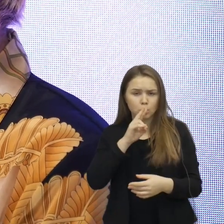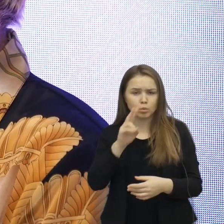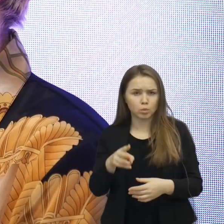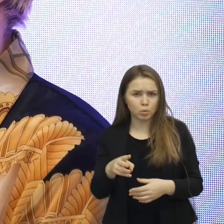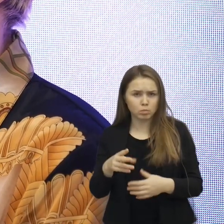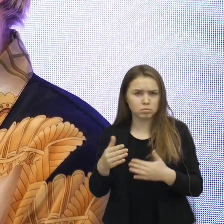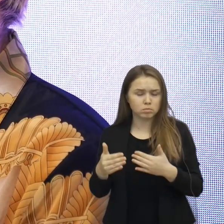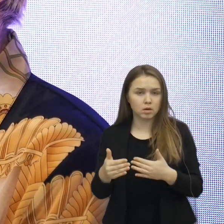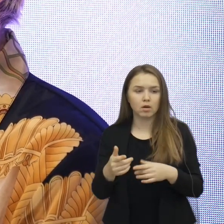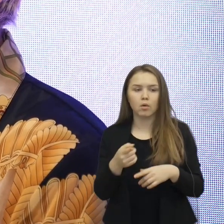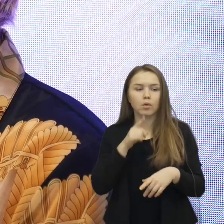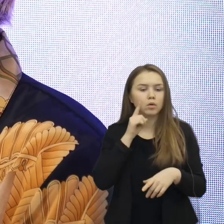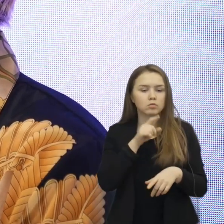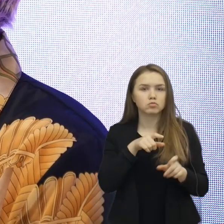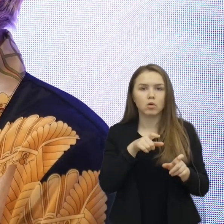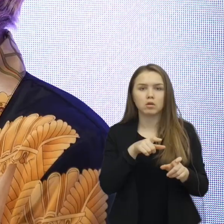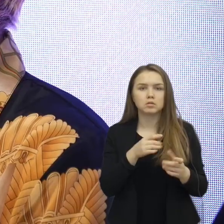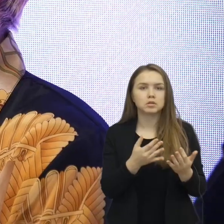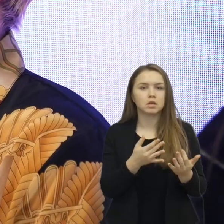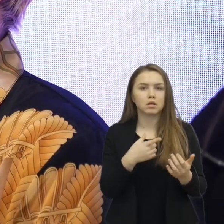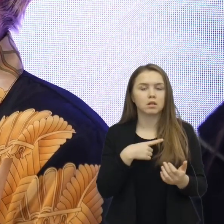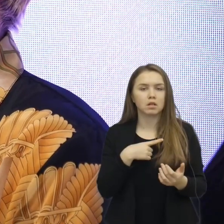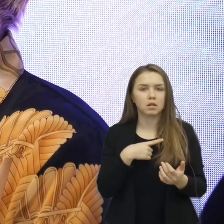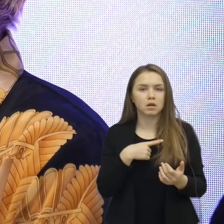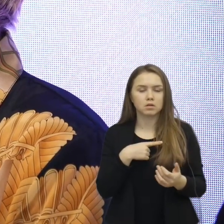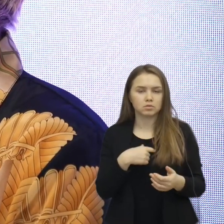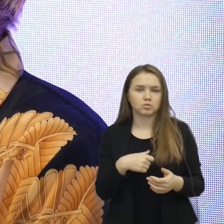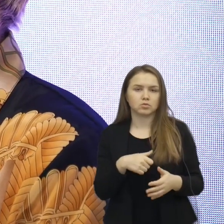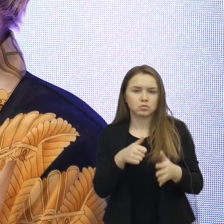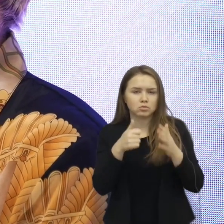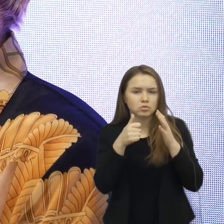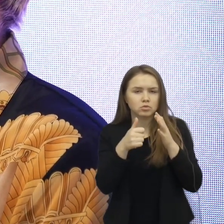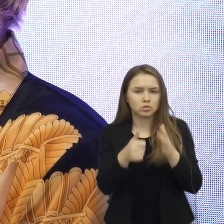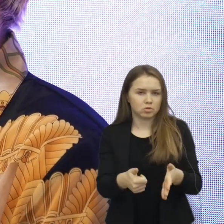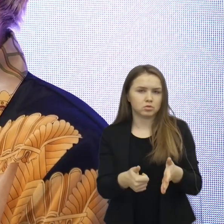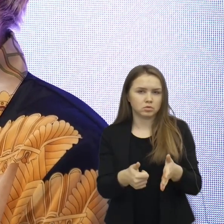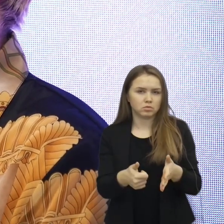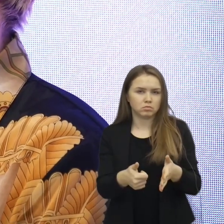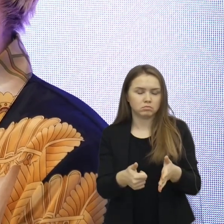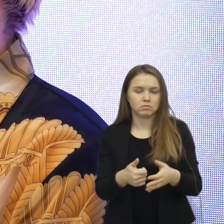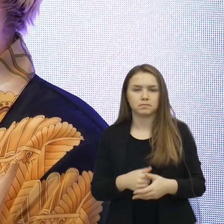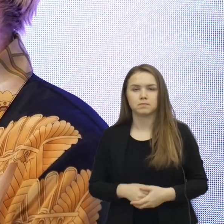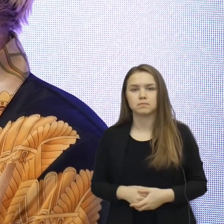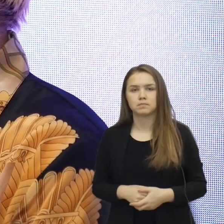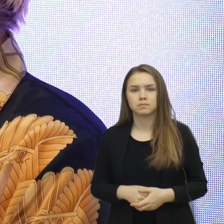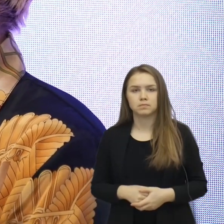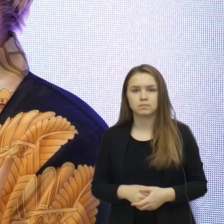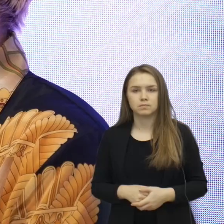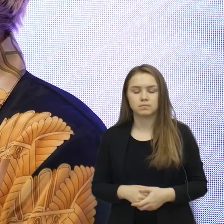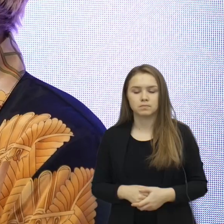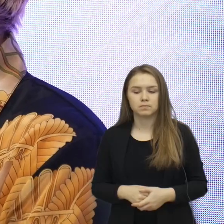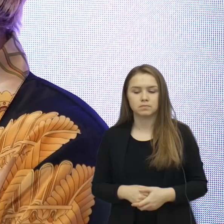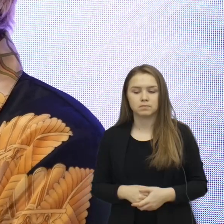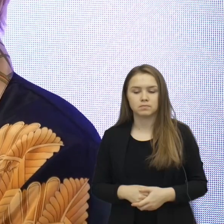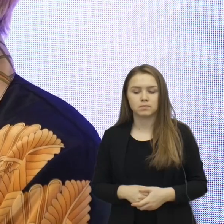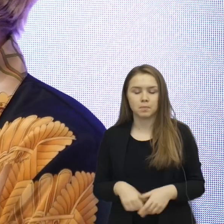a youth clinic, but that is led by an anti-gender activist. So they admit that they decline even 80% of the referrals. So they